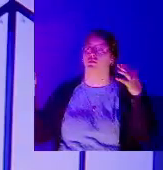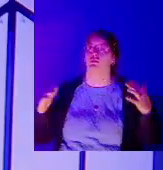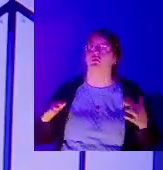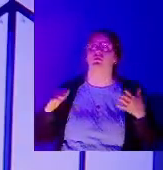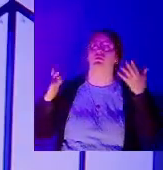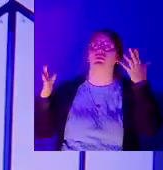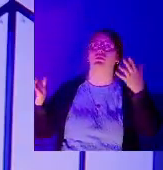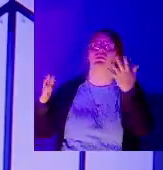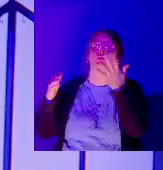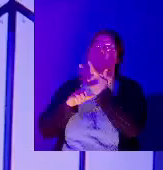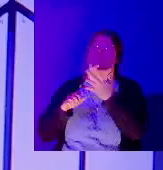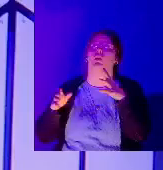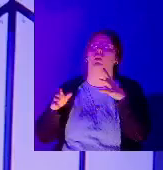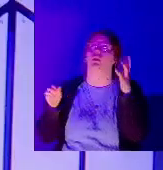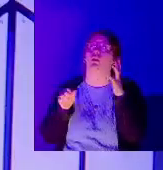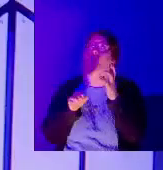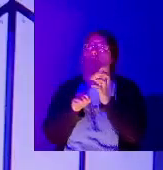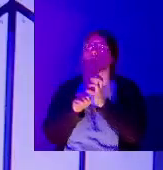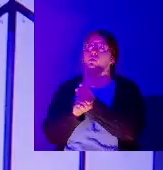battle you've already